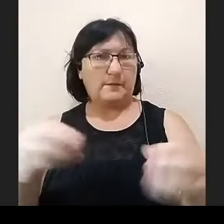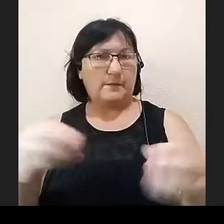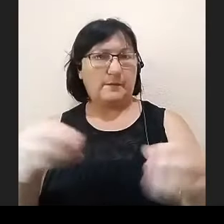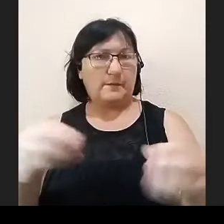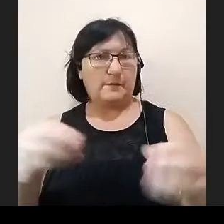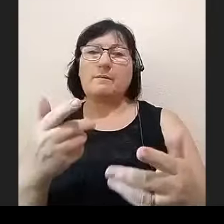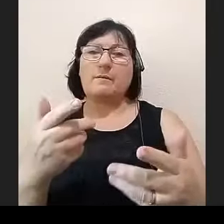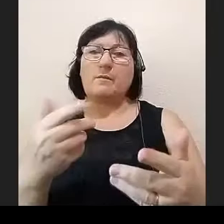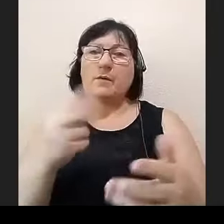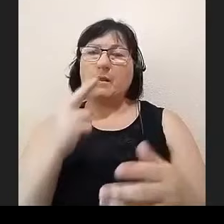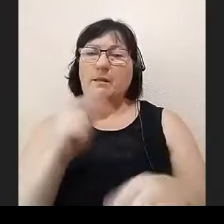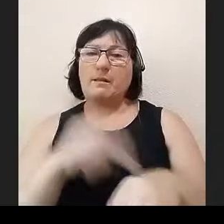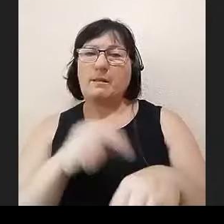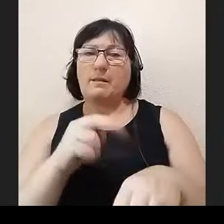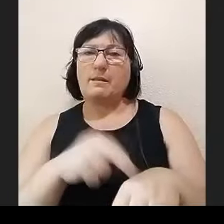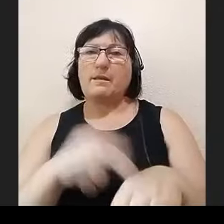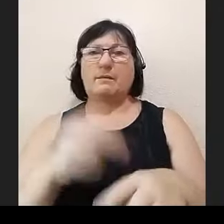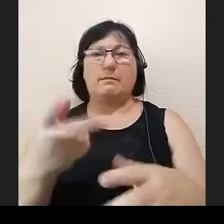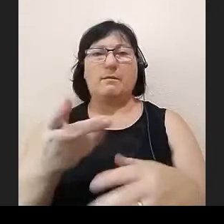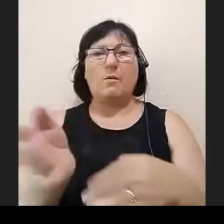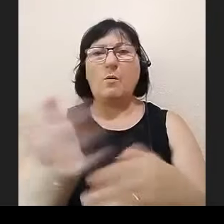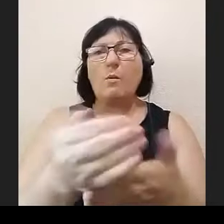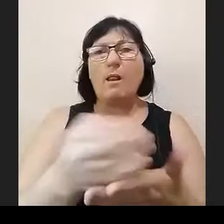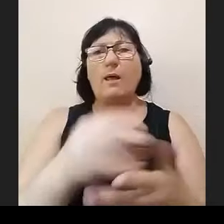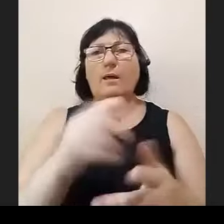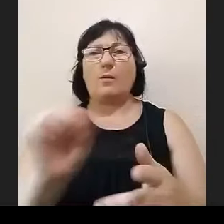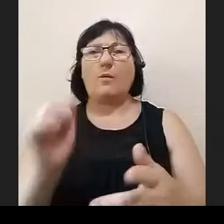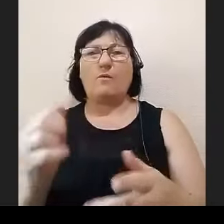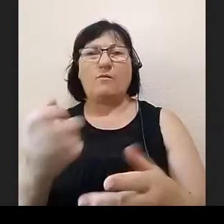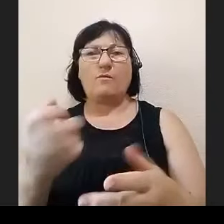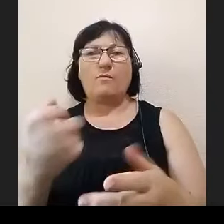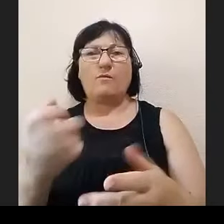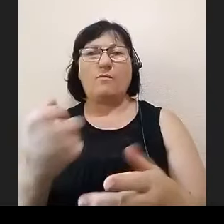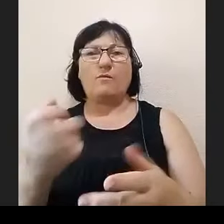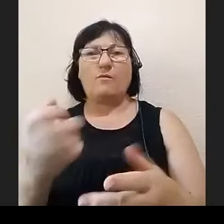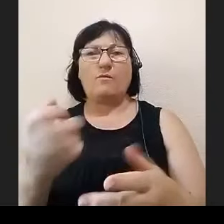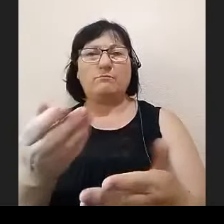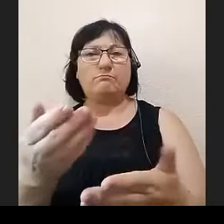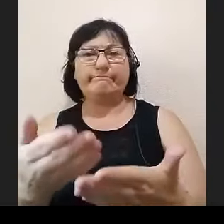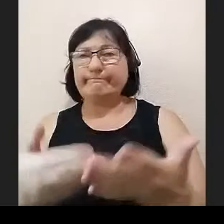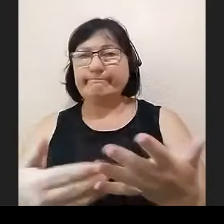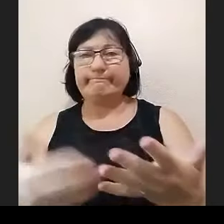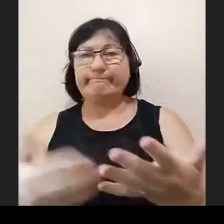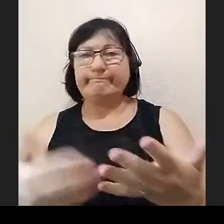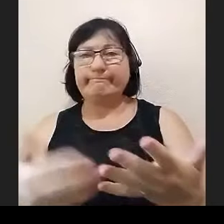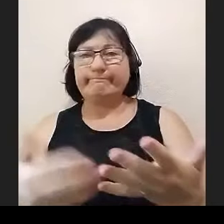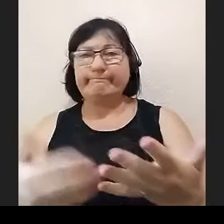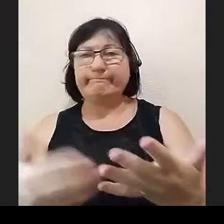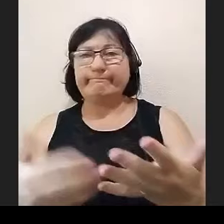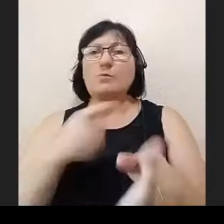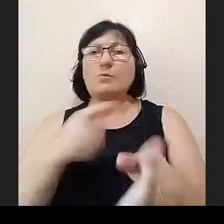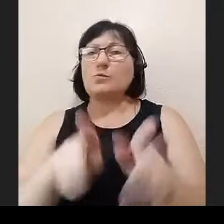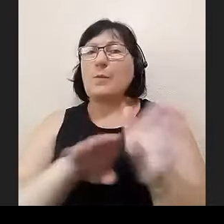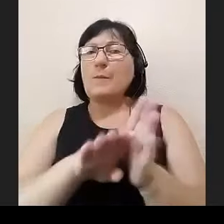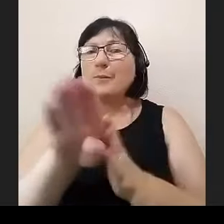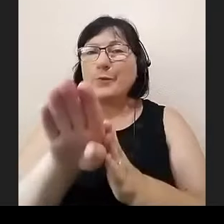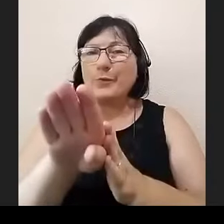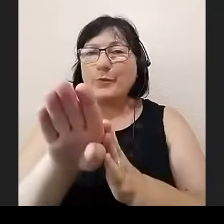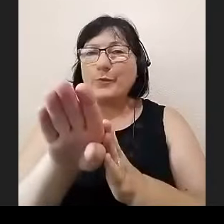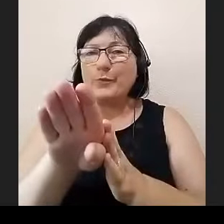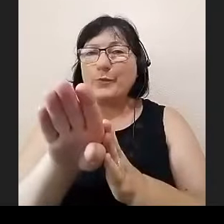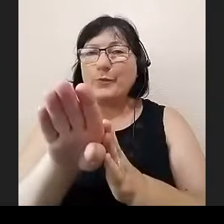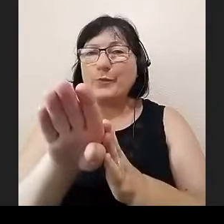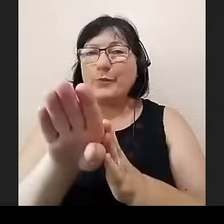duties, and at the same time, improving compliance. SARS's 8th strategic objective acknowledges